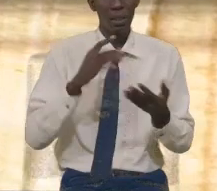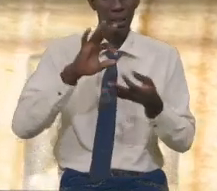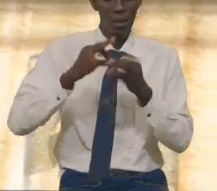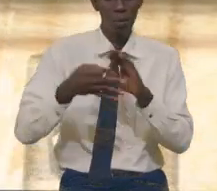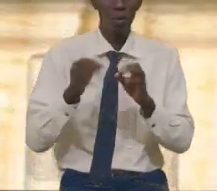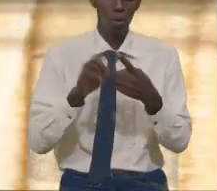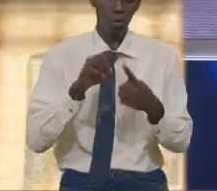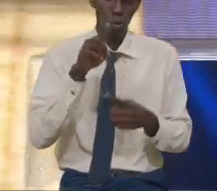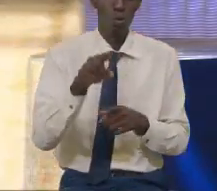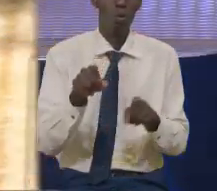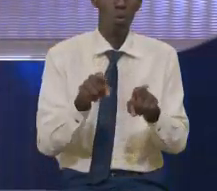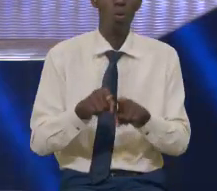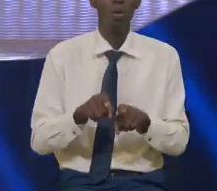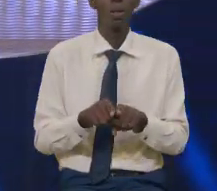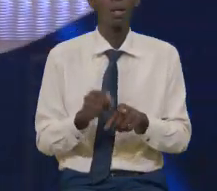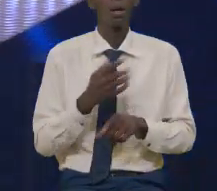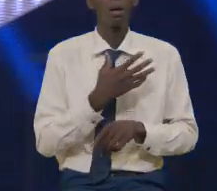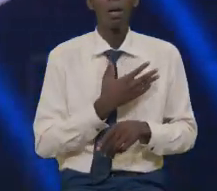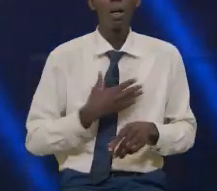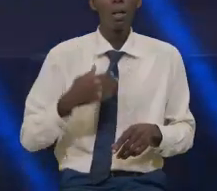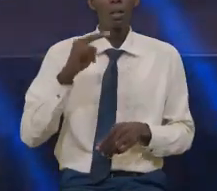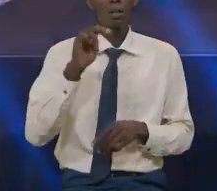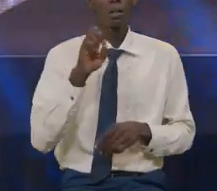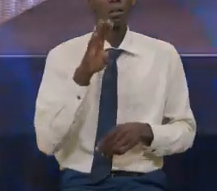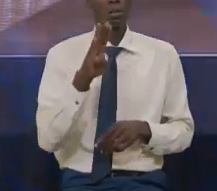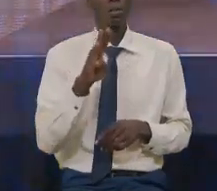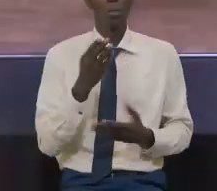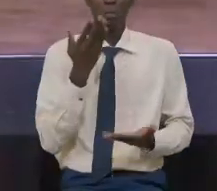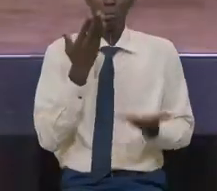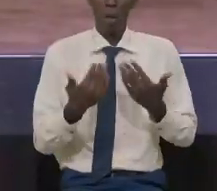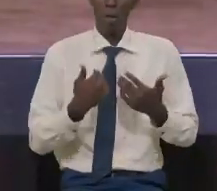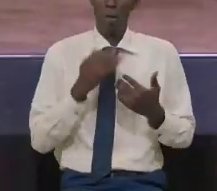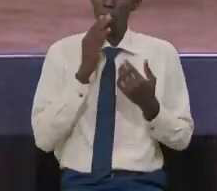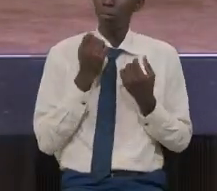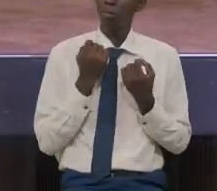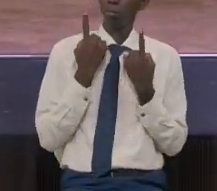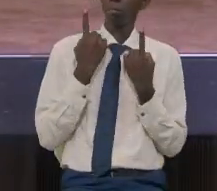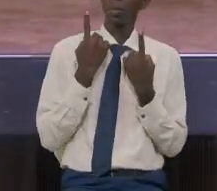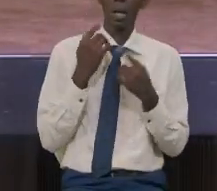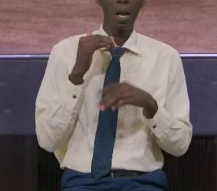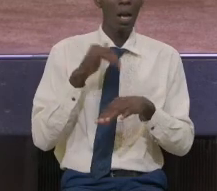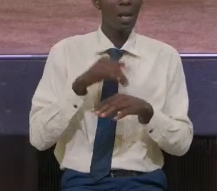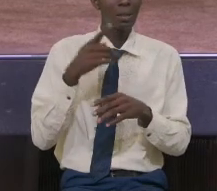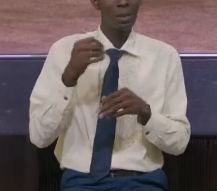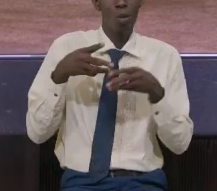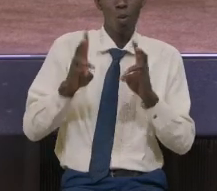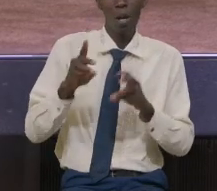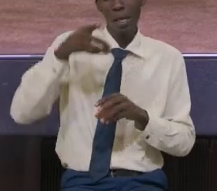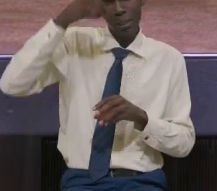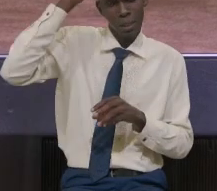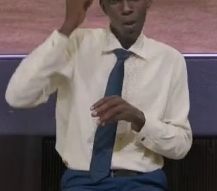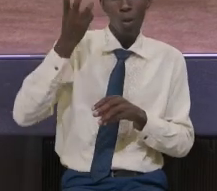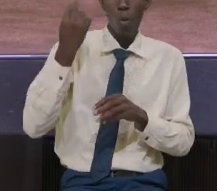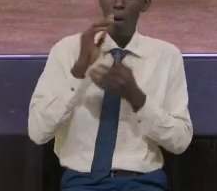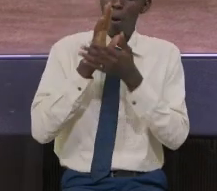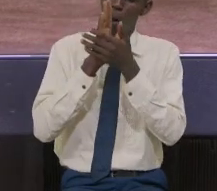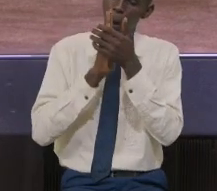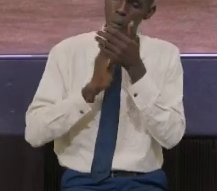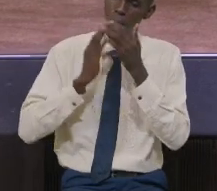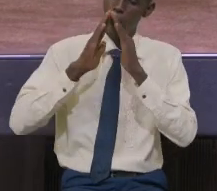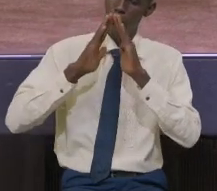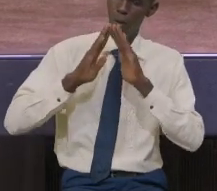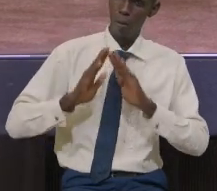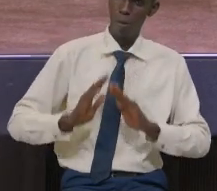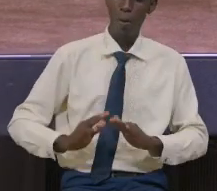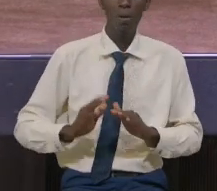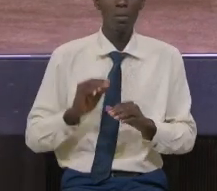it unto you. Nebuchadnezzar must have been surprised about the calmness and the coolness and the presence of mind